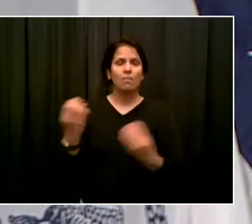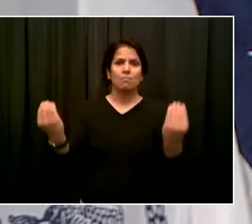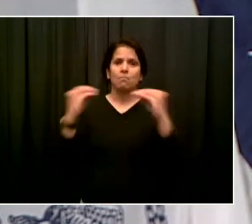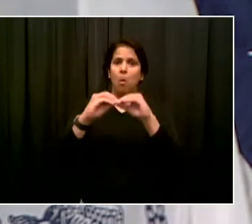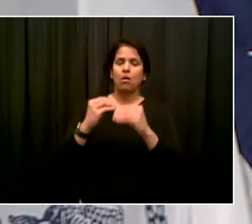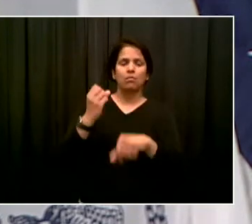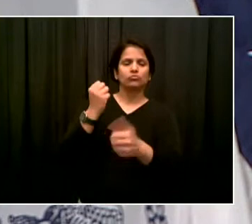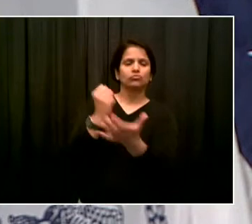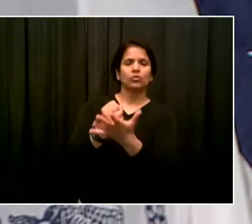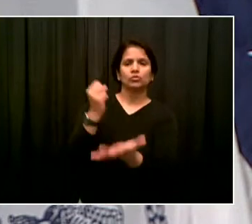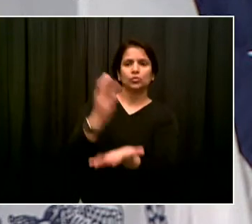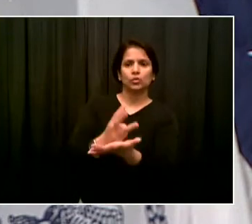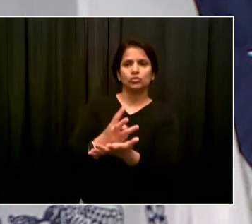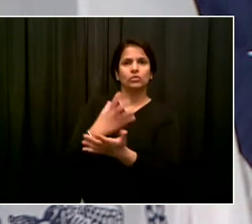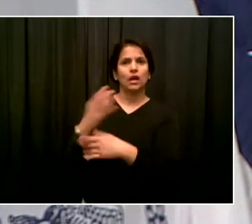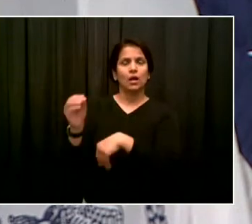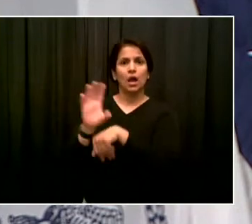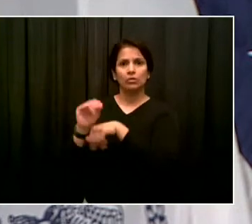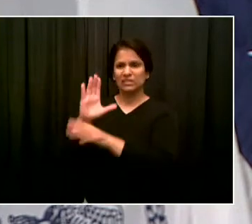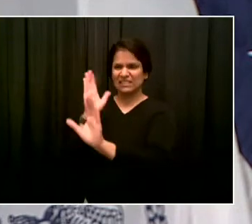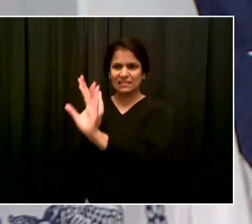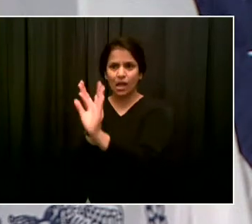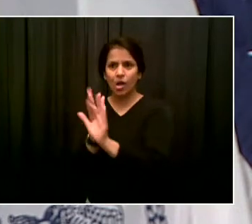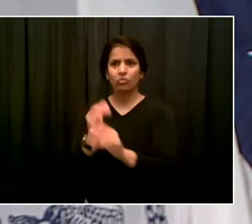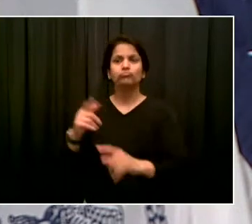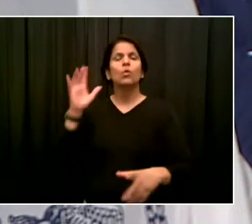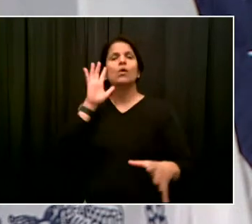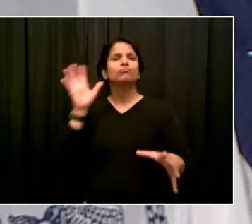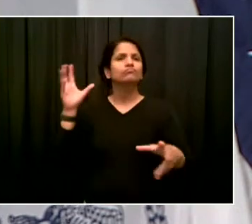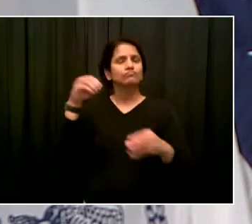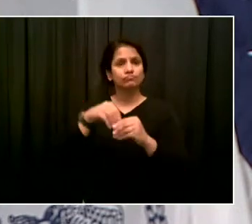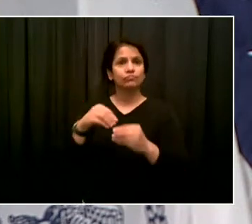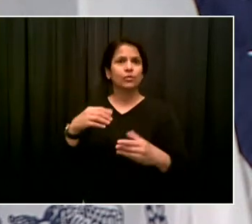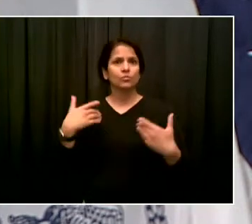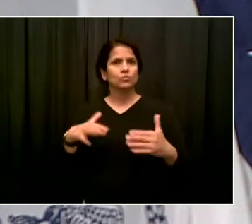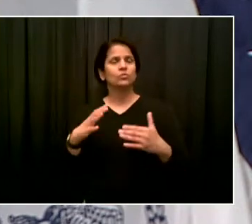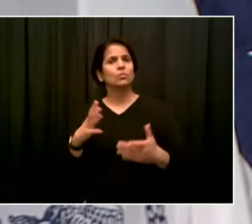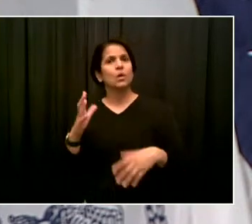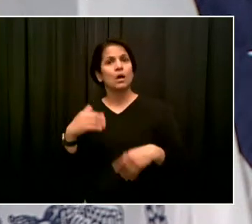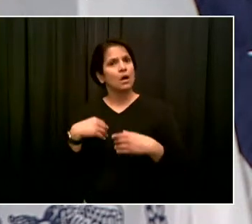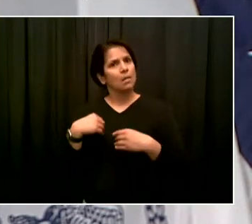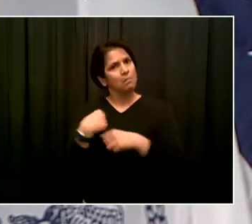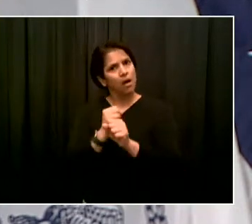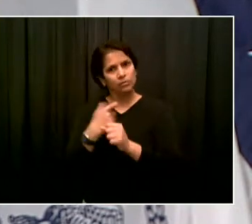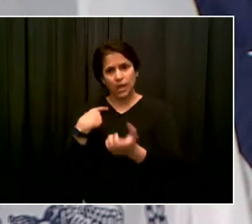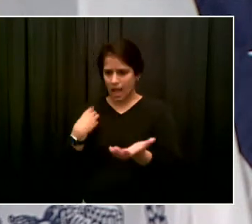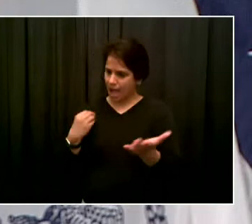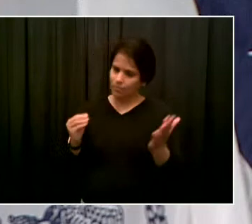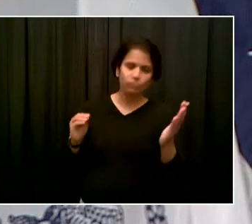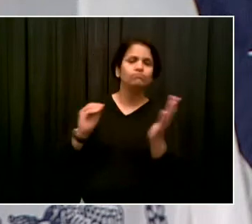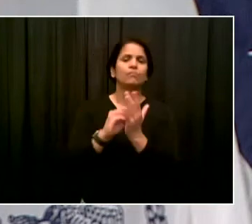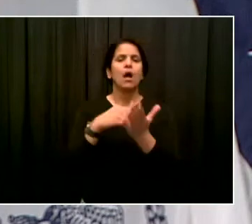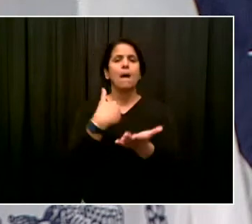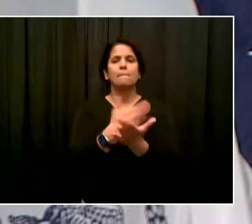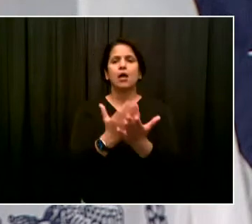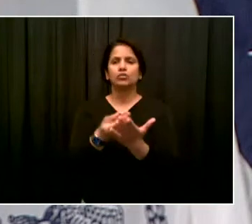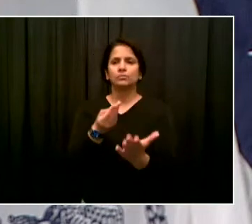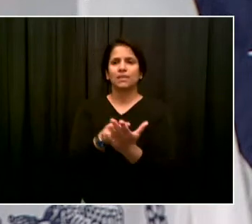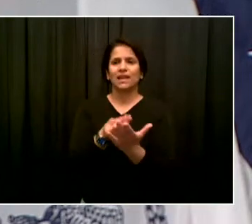that children who need support will have it right there in their own school. Mental health services available in every school in New York